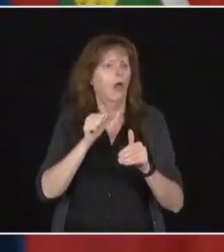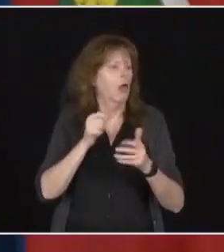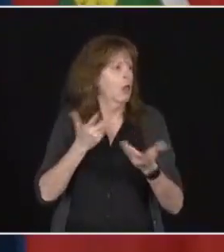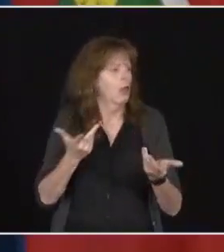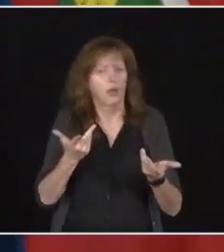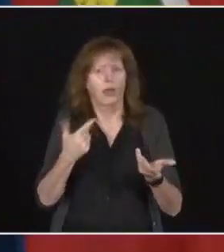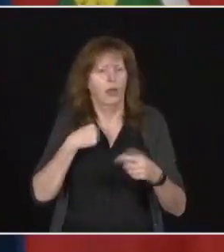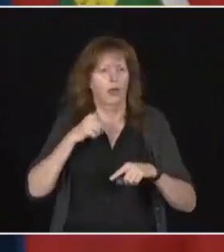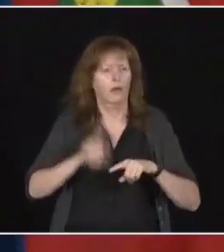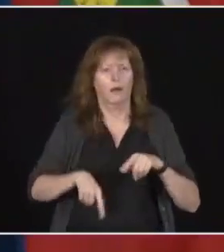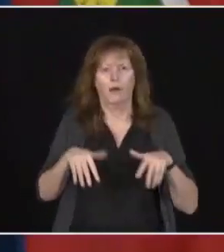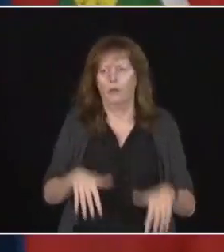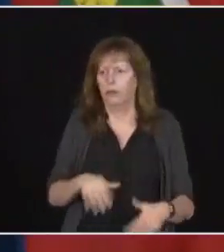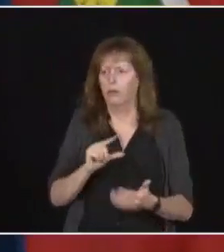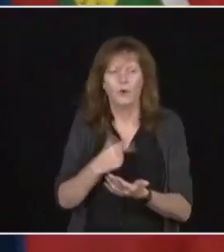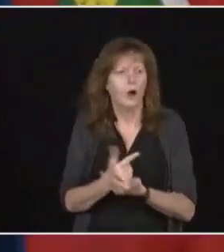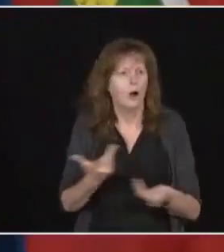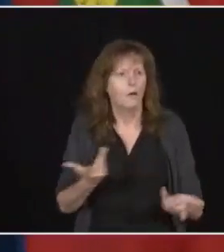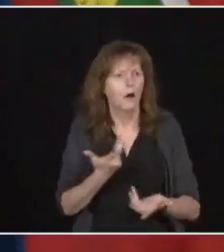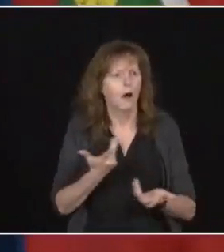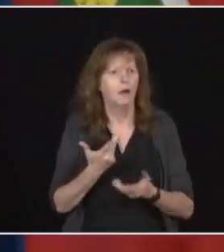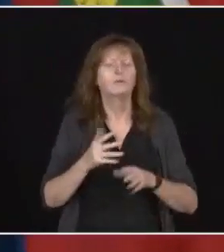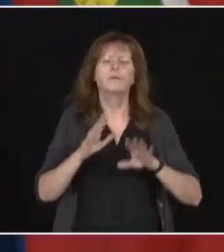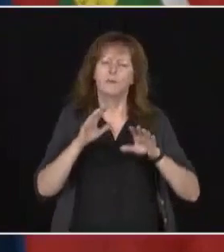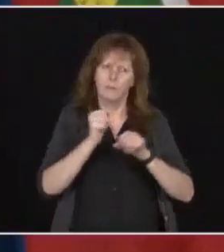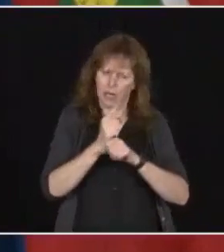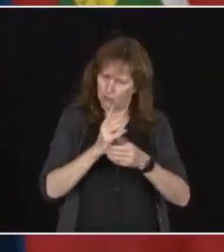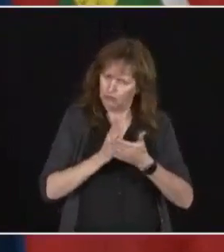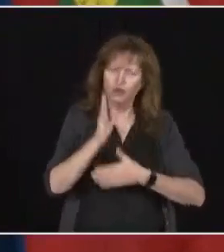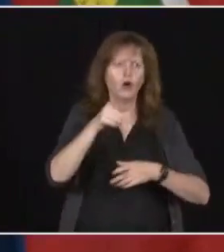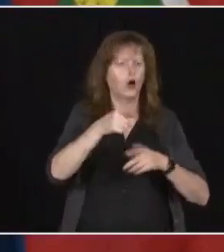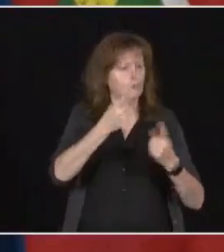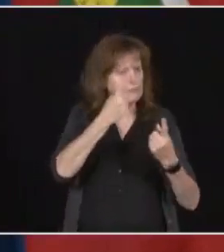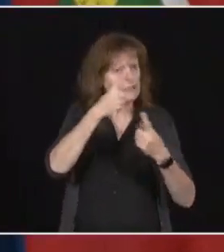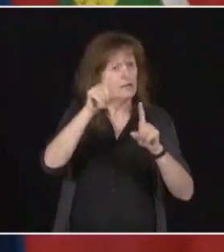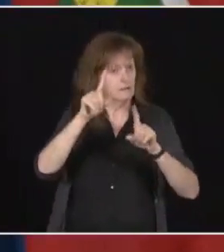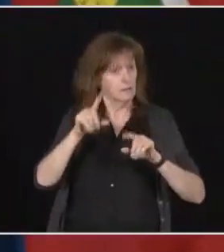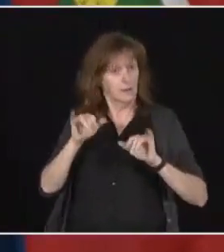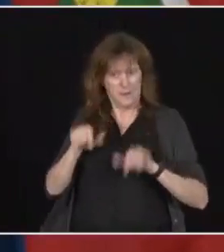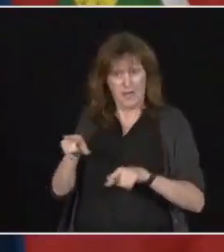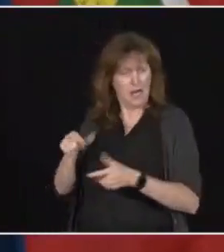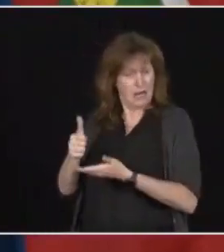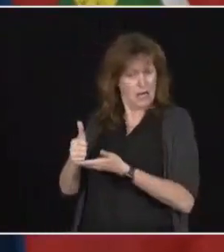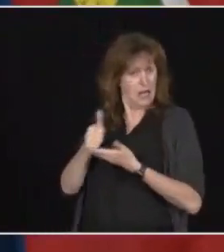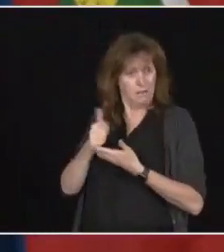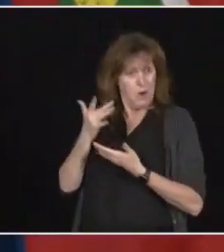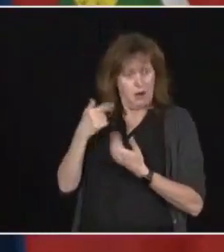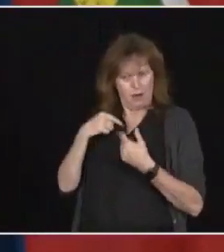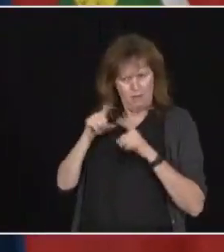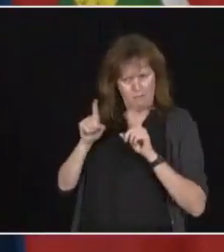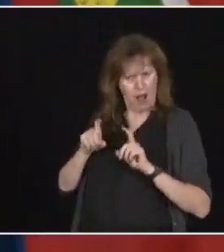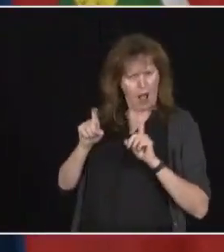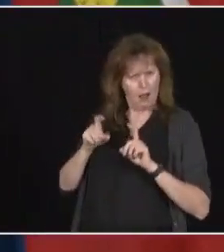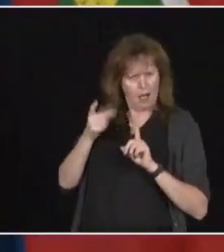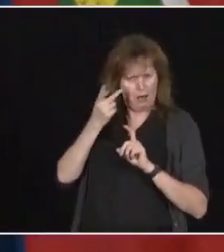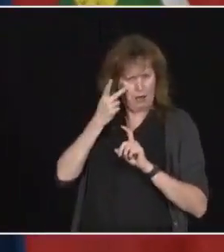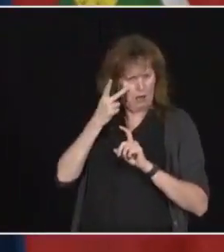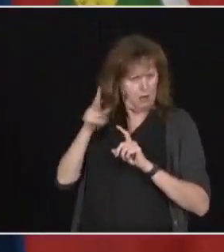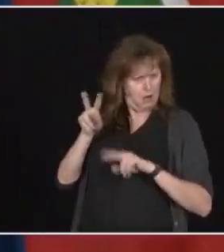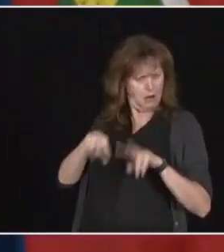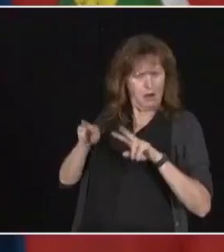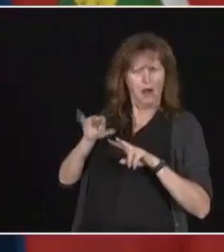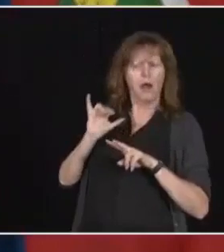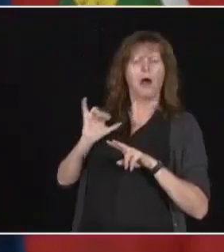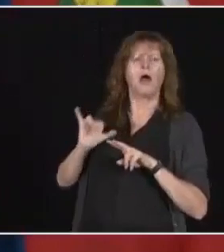and I believe it will work very well to help our sector as we move forward to a more fulsome reopening after the pilot